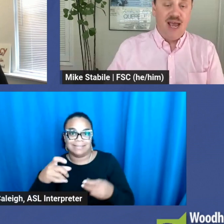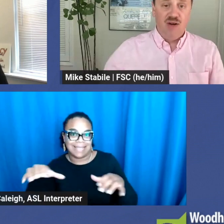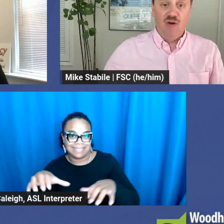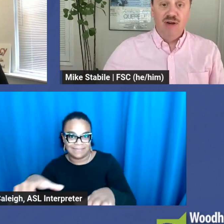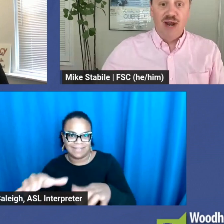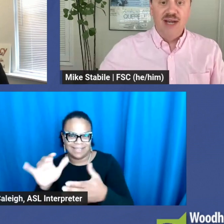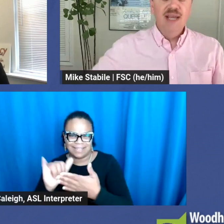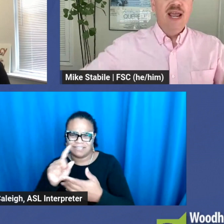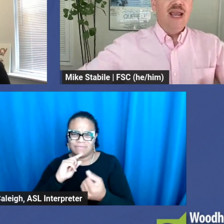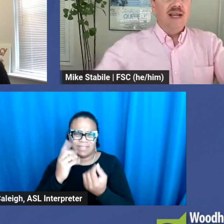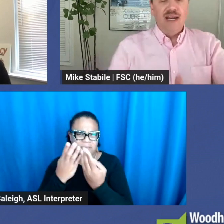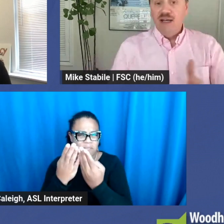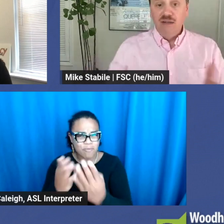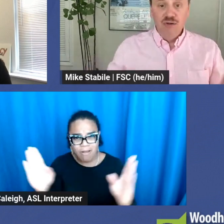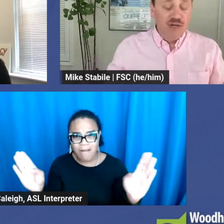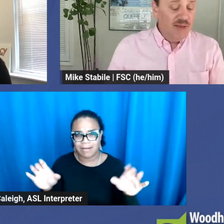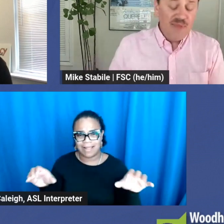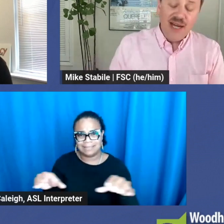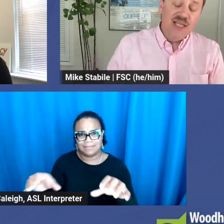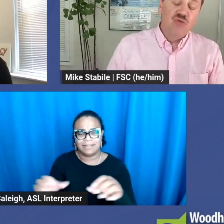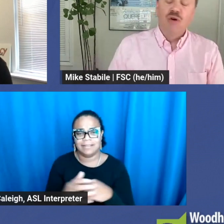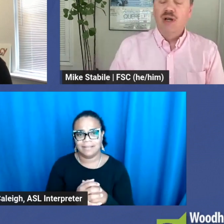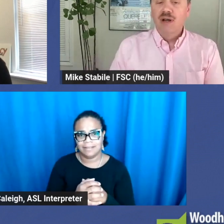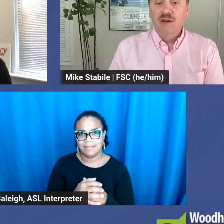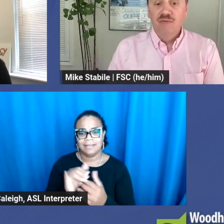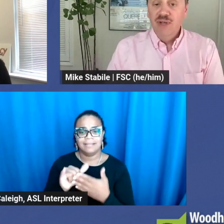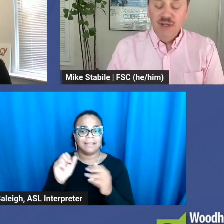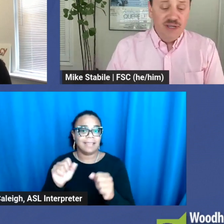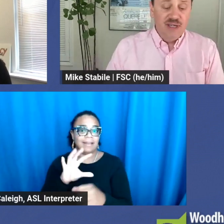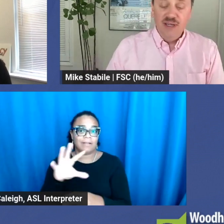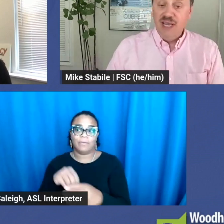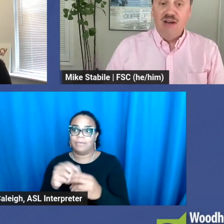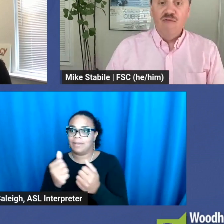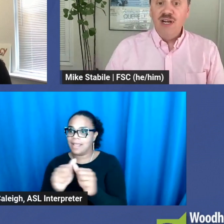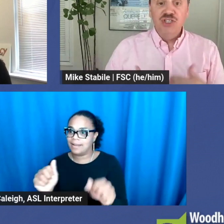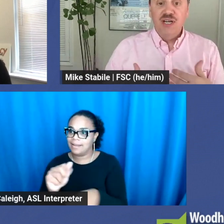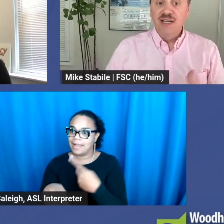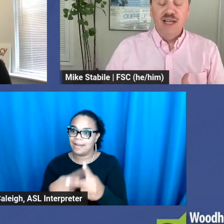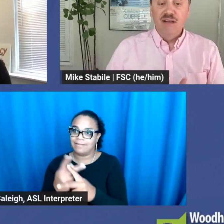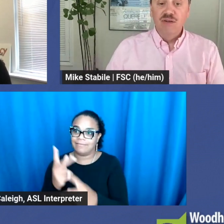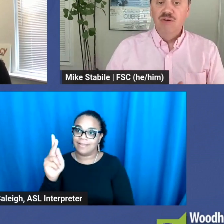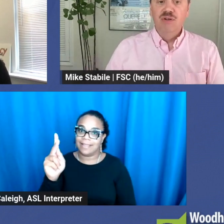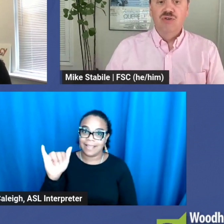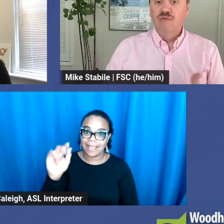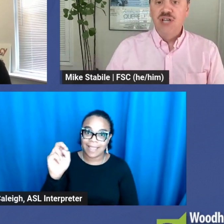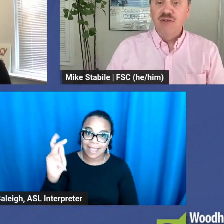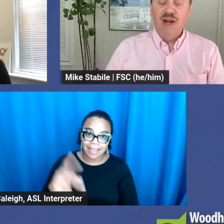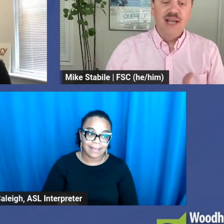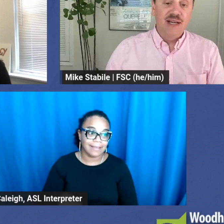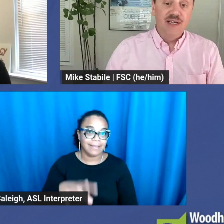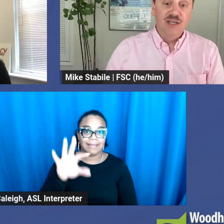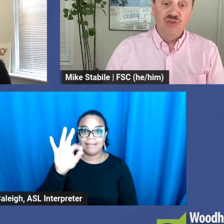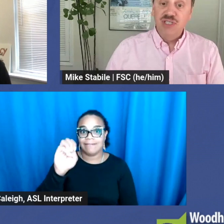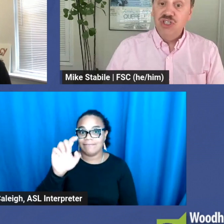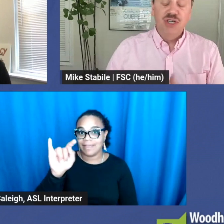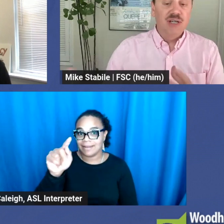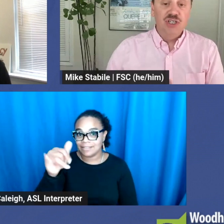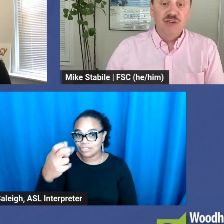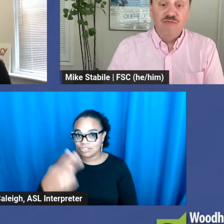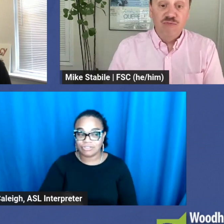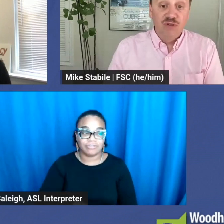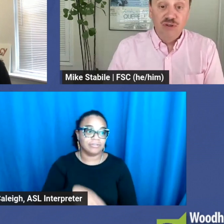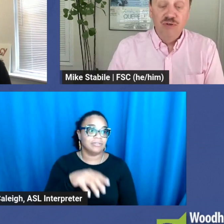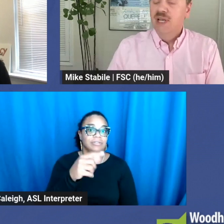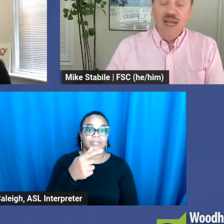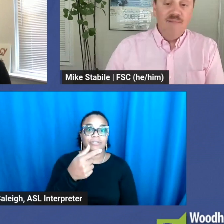broad category, right? It can include any sort of kink or fetish. It can include sort of gender identity and transition. It can